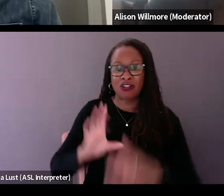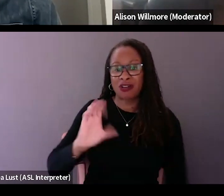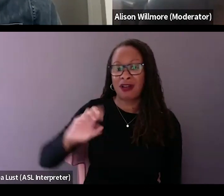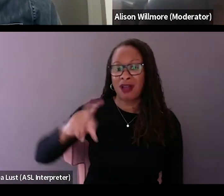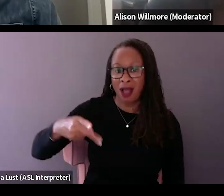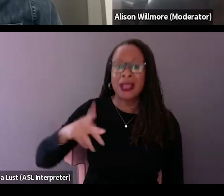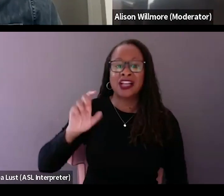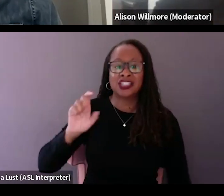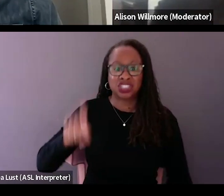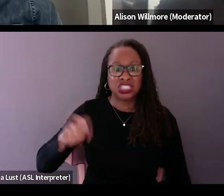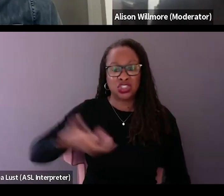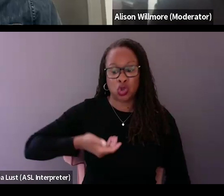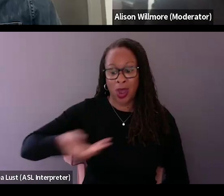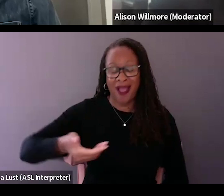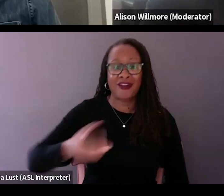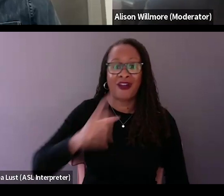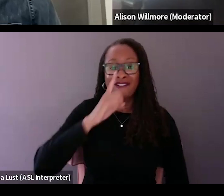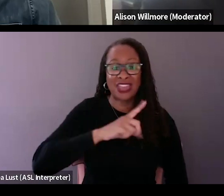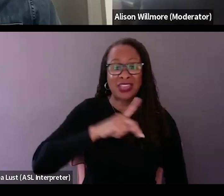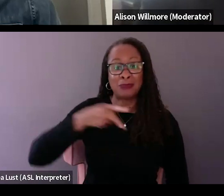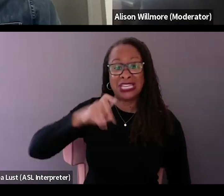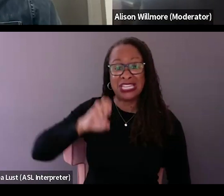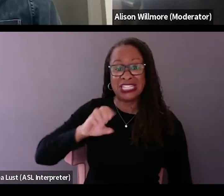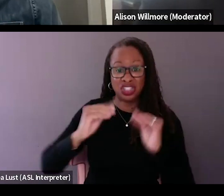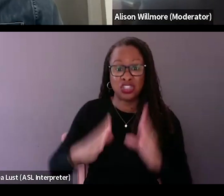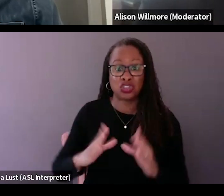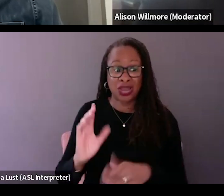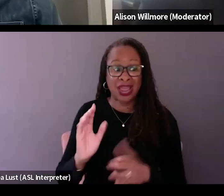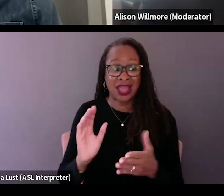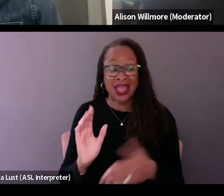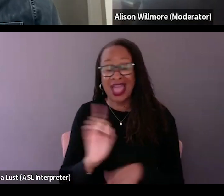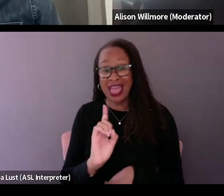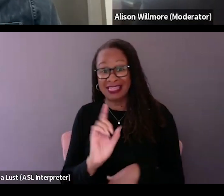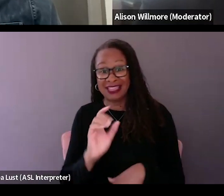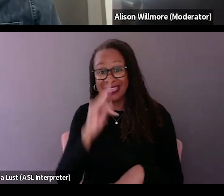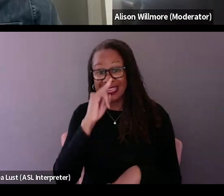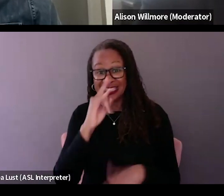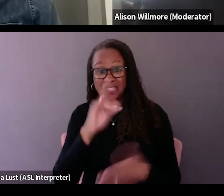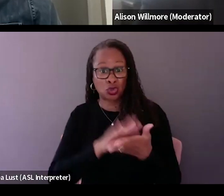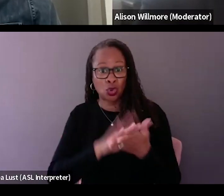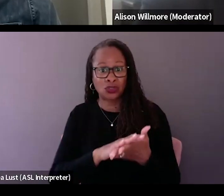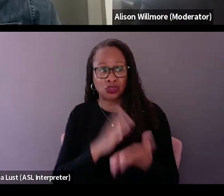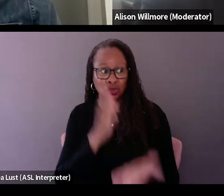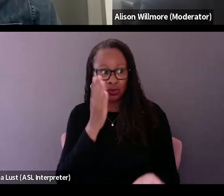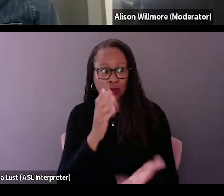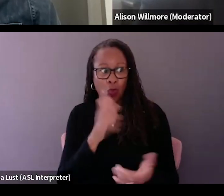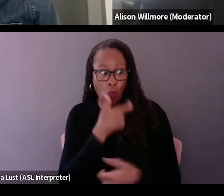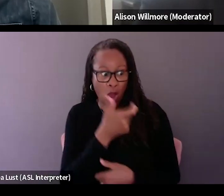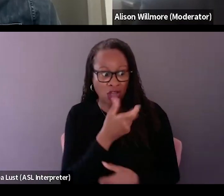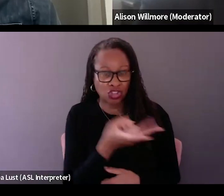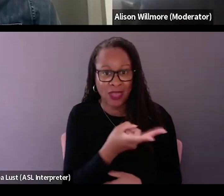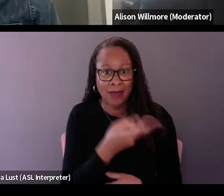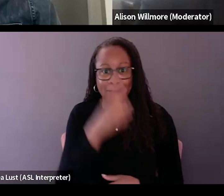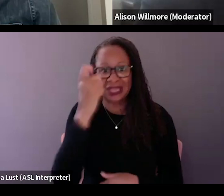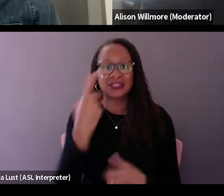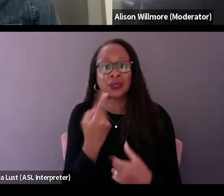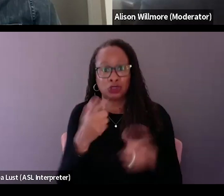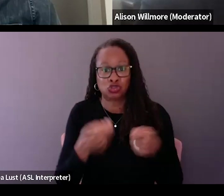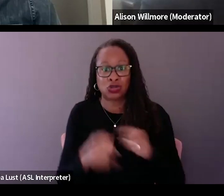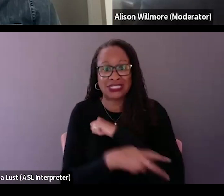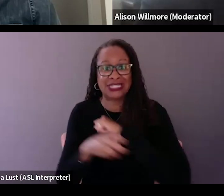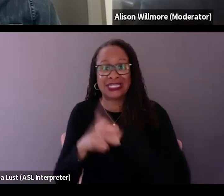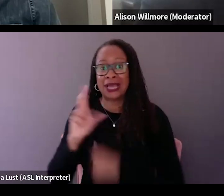to watch them because someone had tried to kidnap Dylan. So a lot of amazing stories. They're all in her book that I just had to